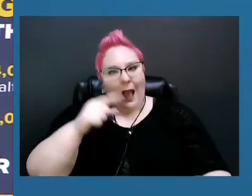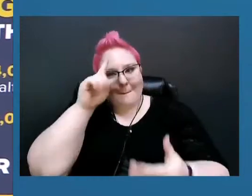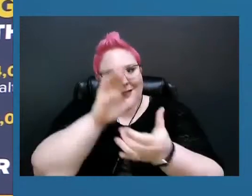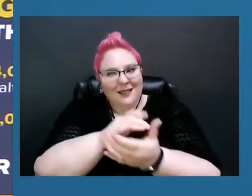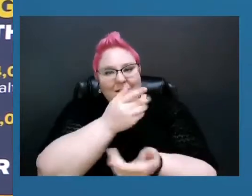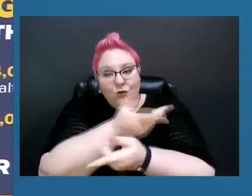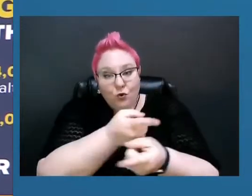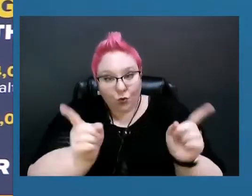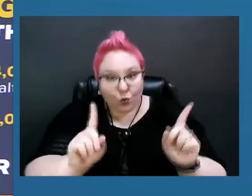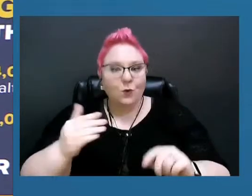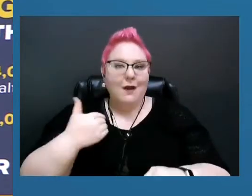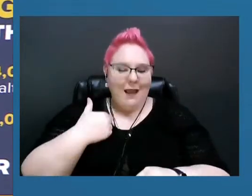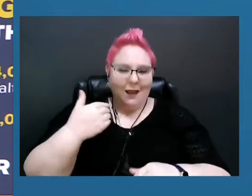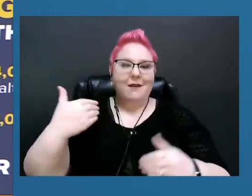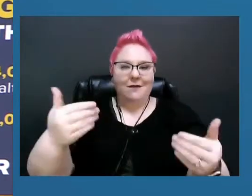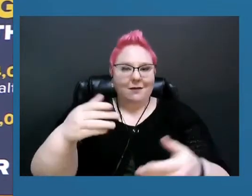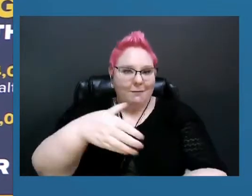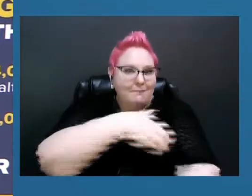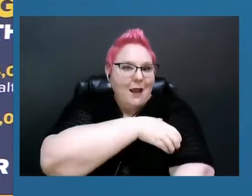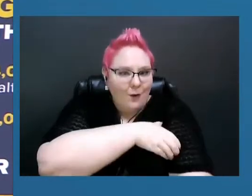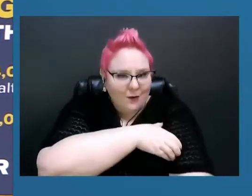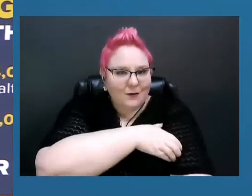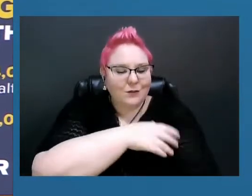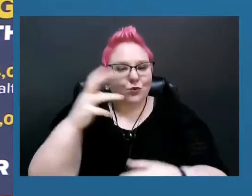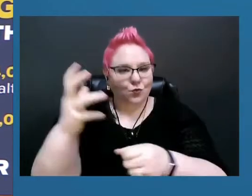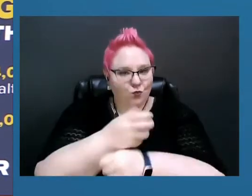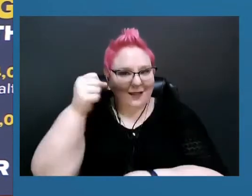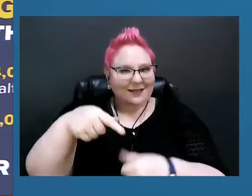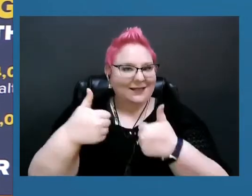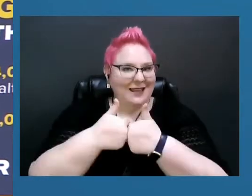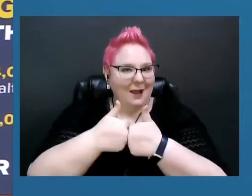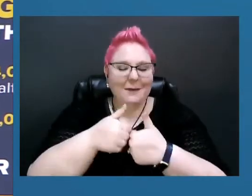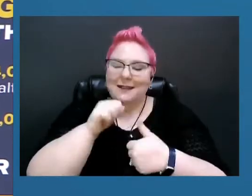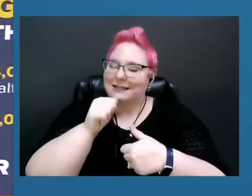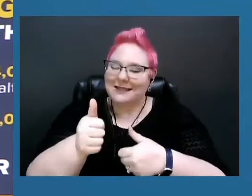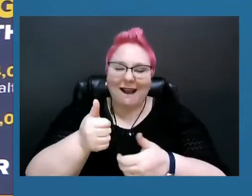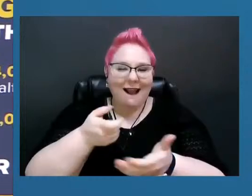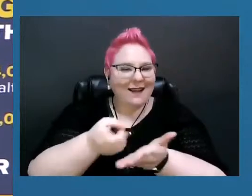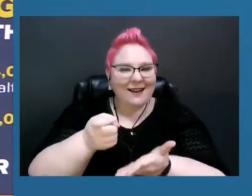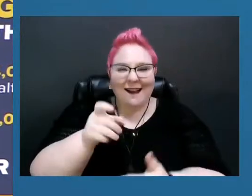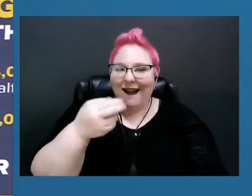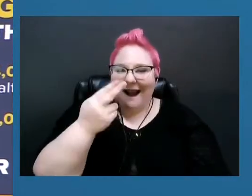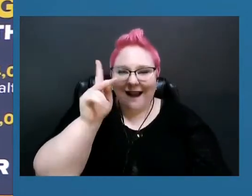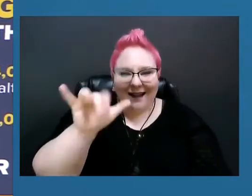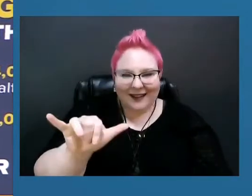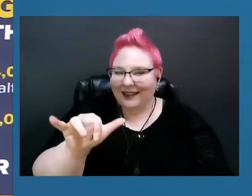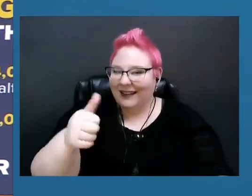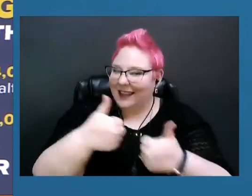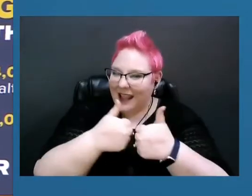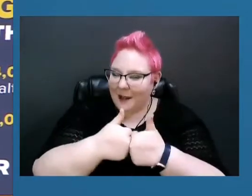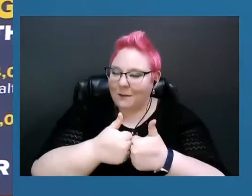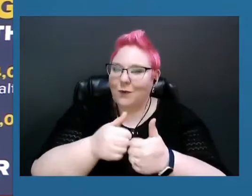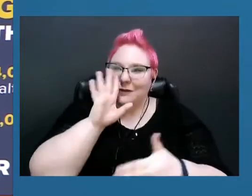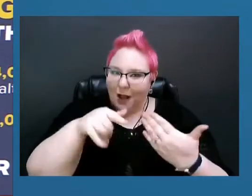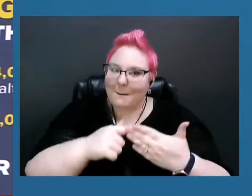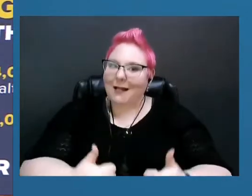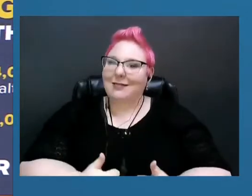power to win this game. And it's not a hockey game we're talking about. We're talking about life. We're talking about